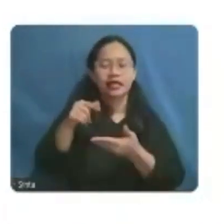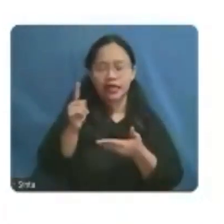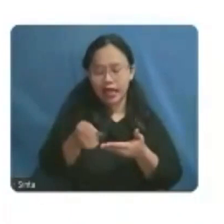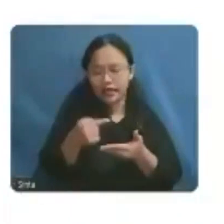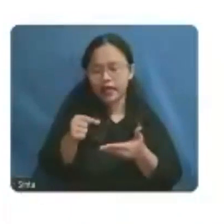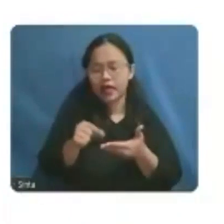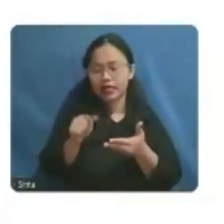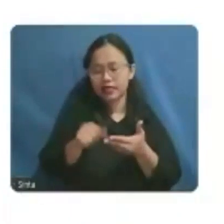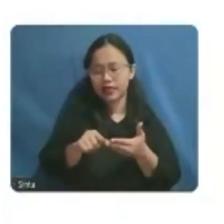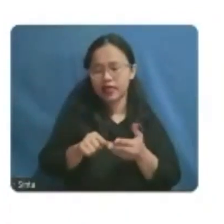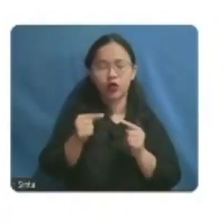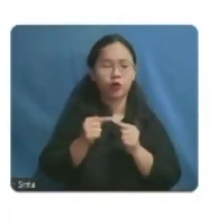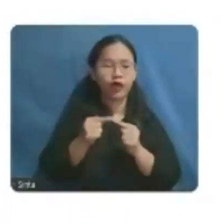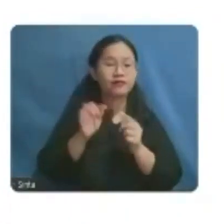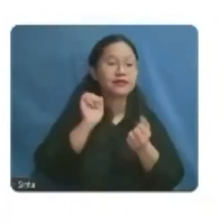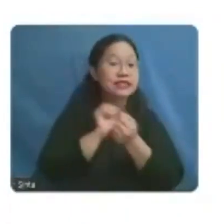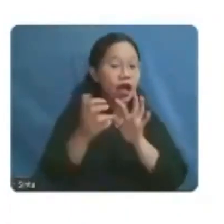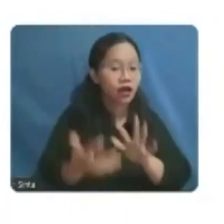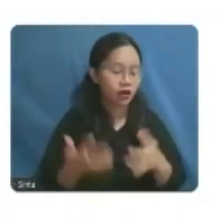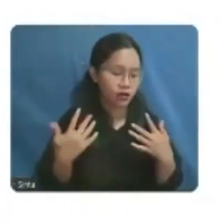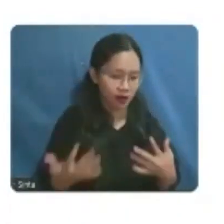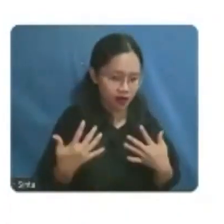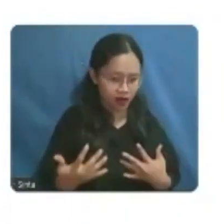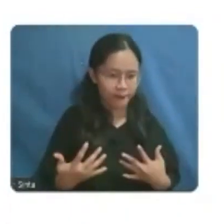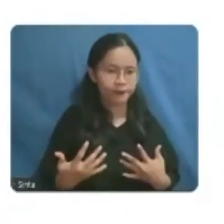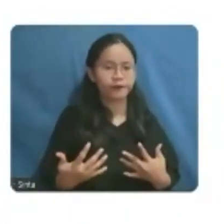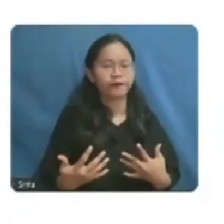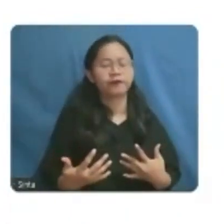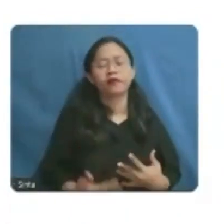or climate change, global warming will also affect